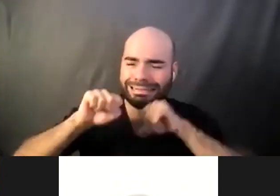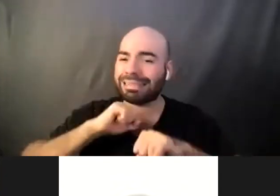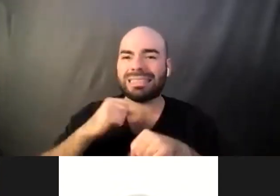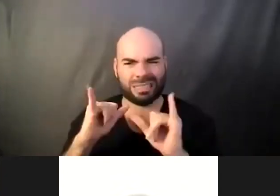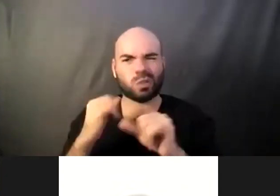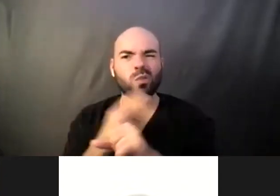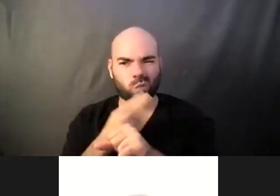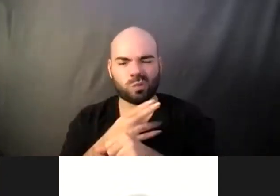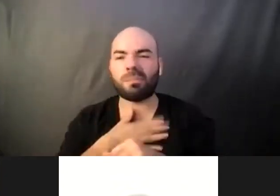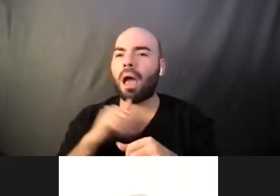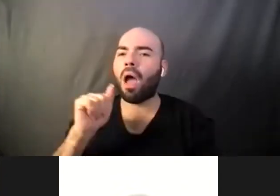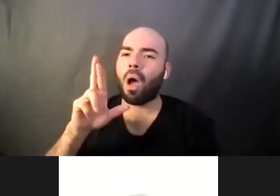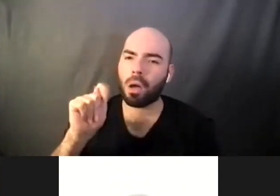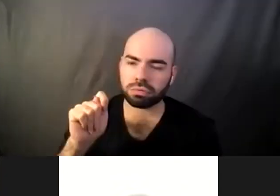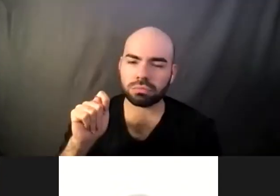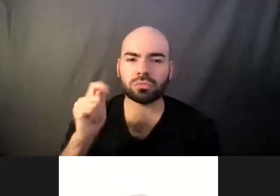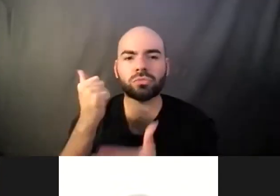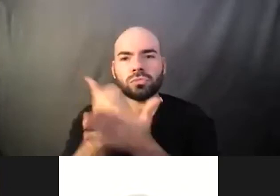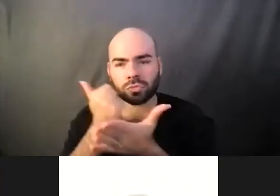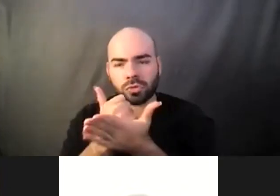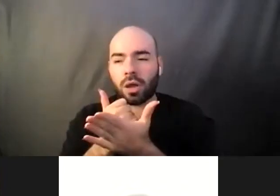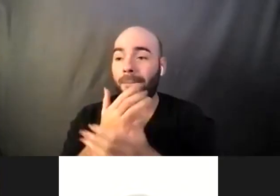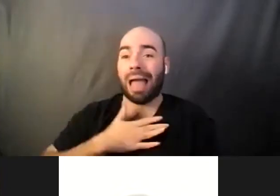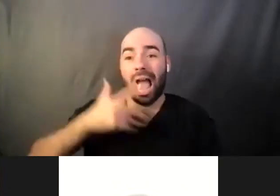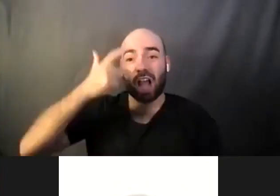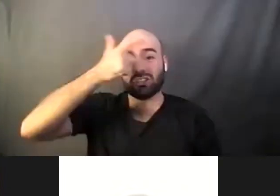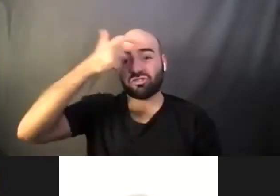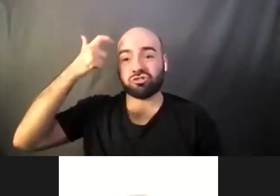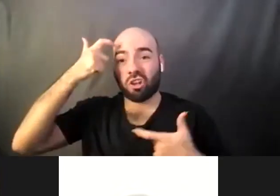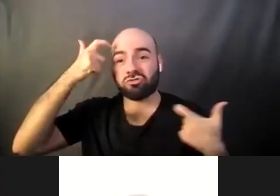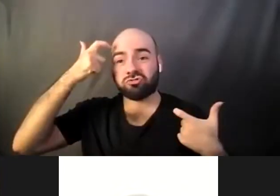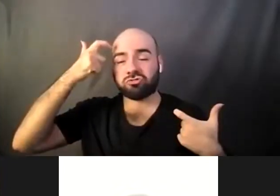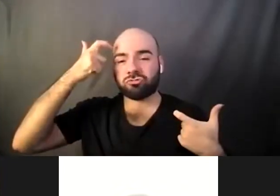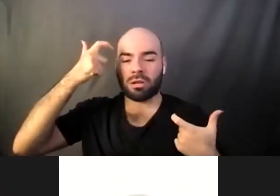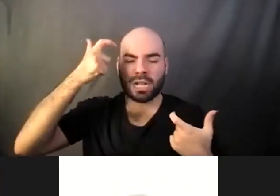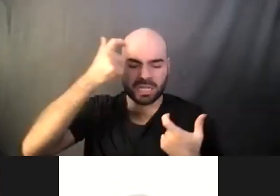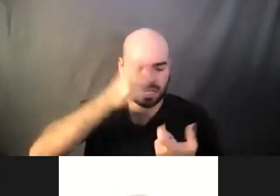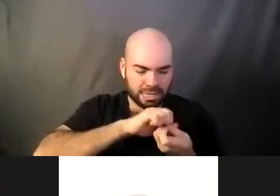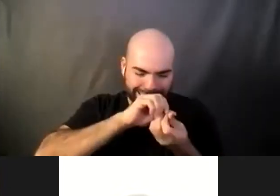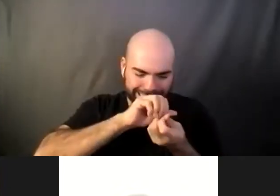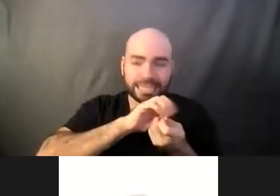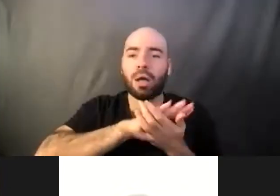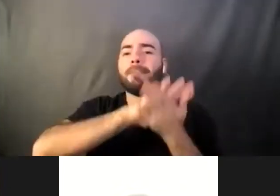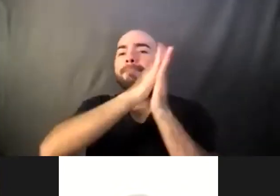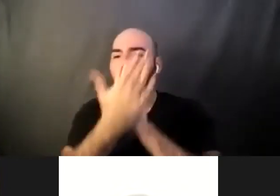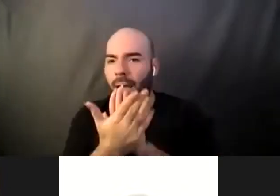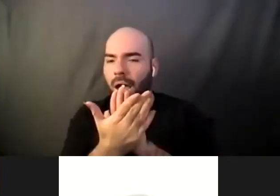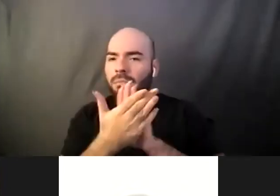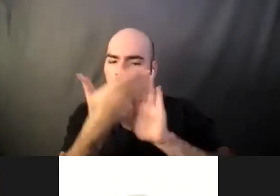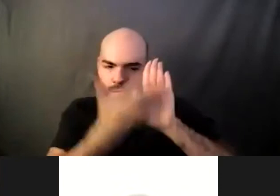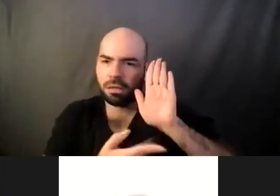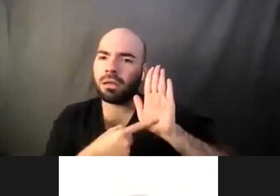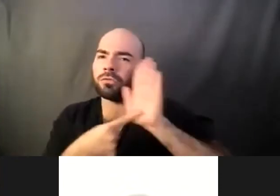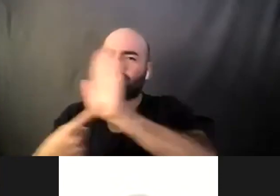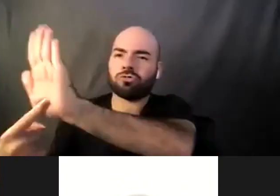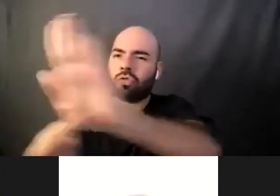to transform my trauma into this valuable lesson for the world. You know, we are all as important as the person